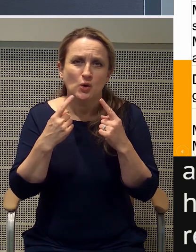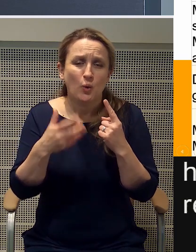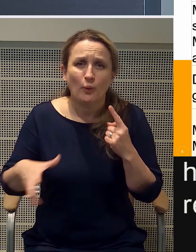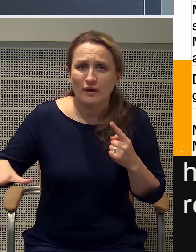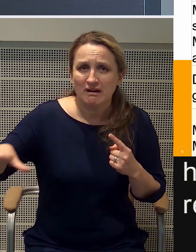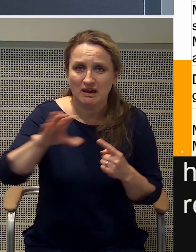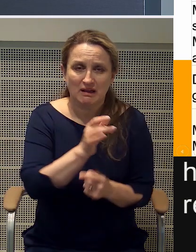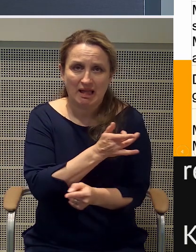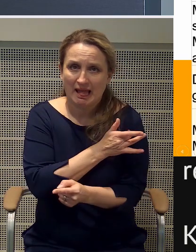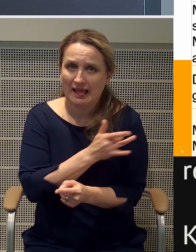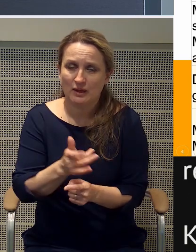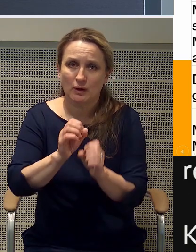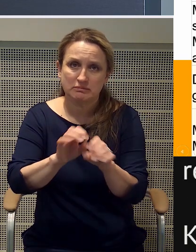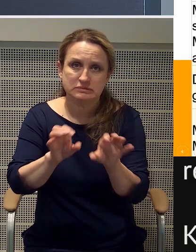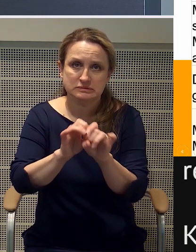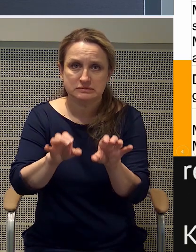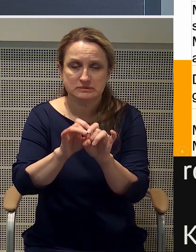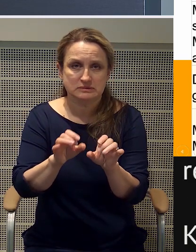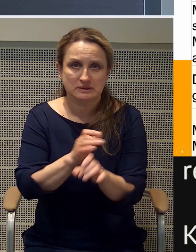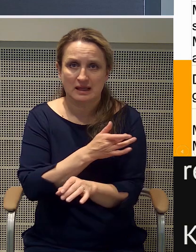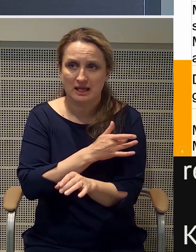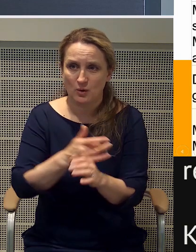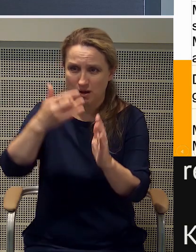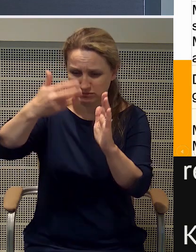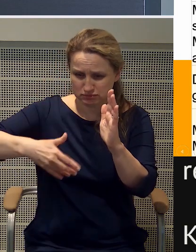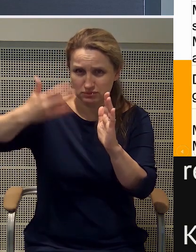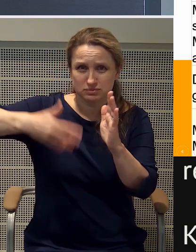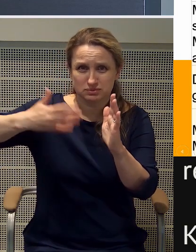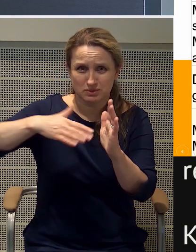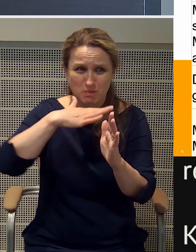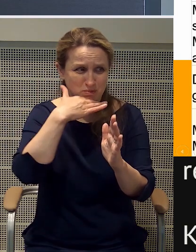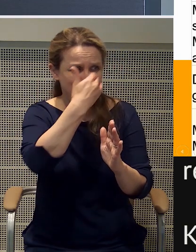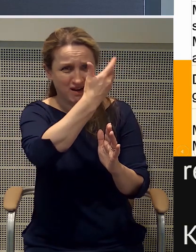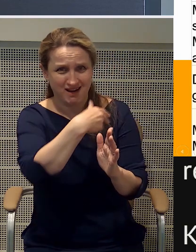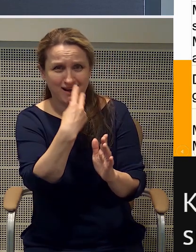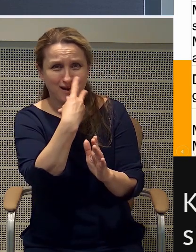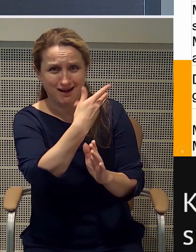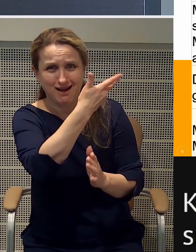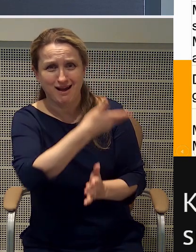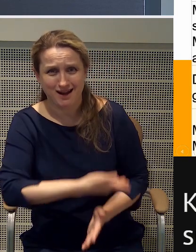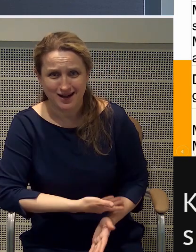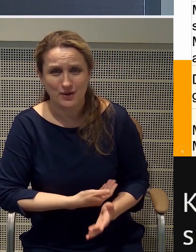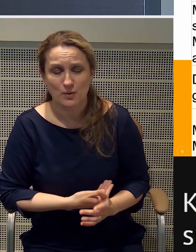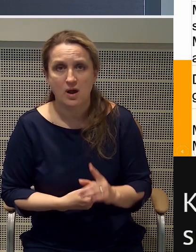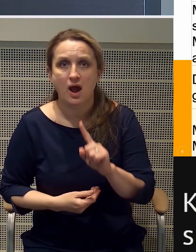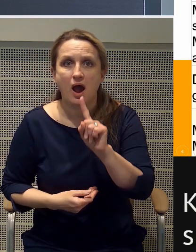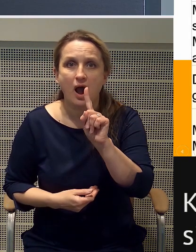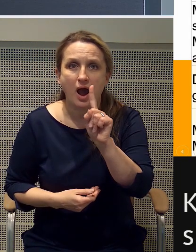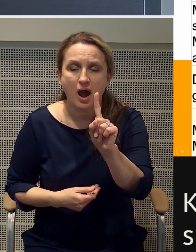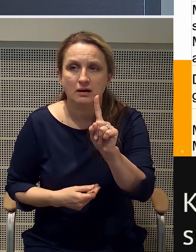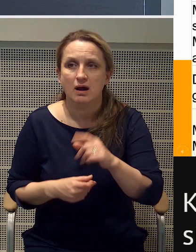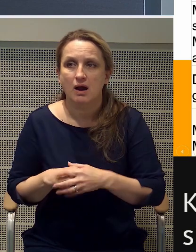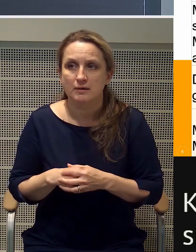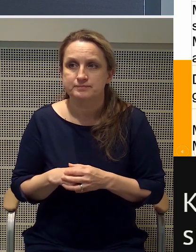It's a very sad example indeed. I don't unfortunately have time to go into detail. We have so